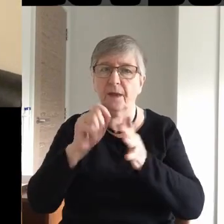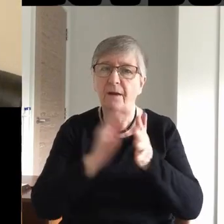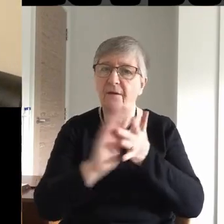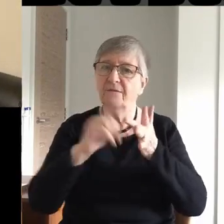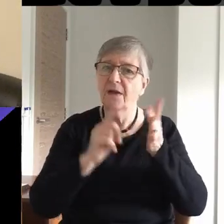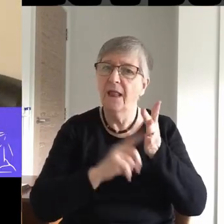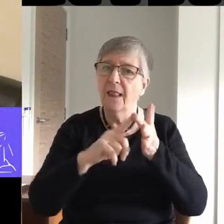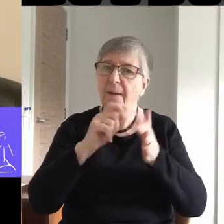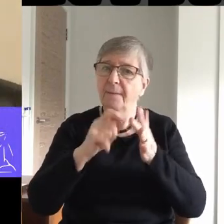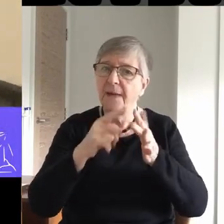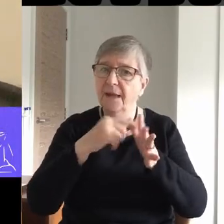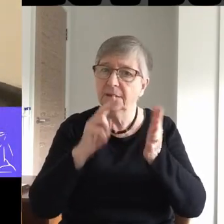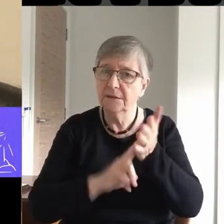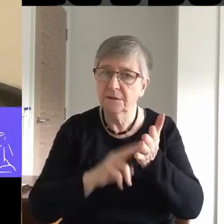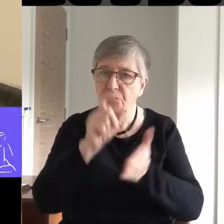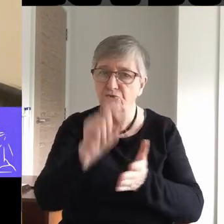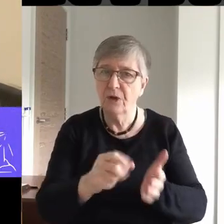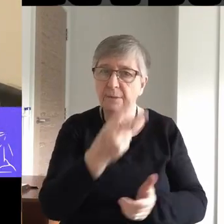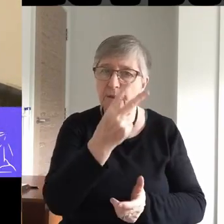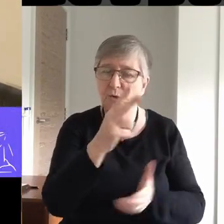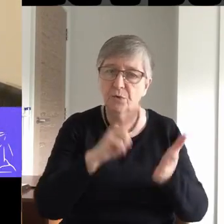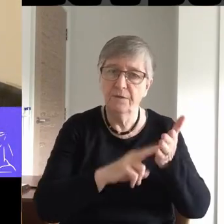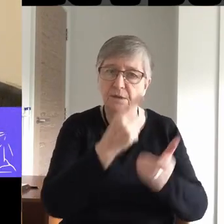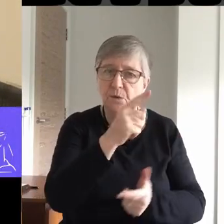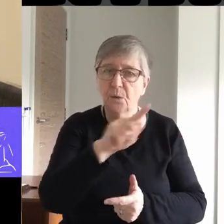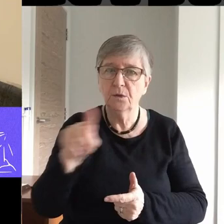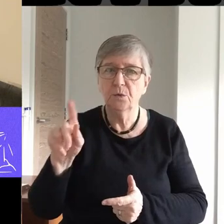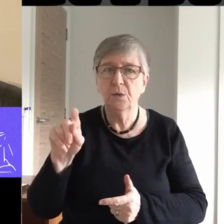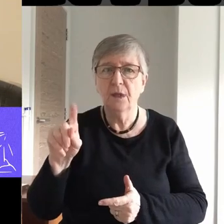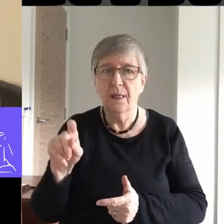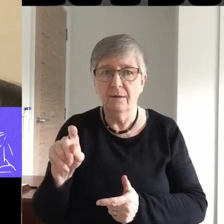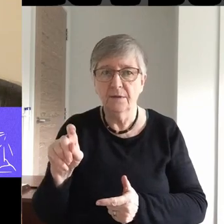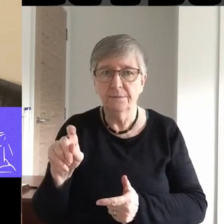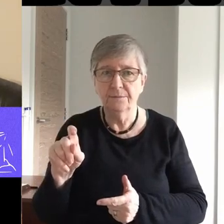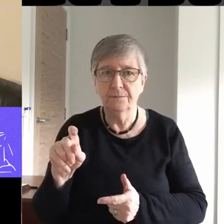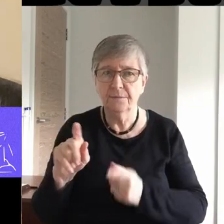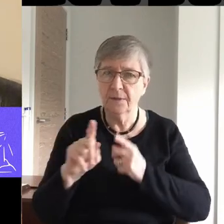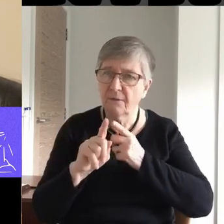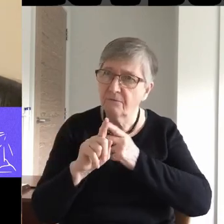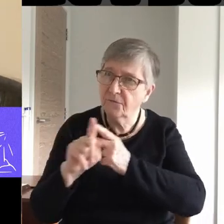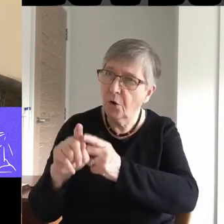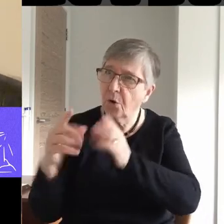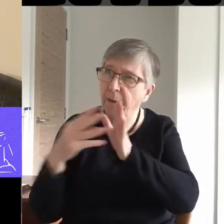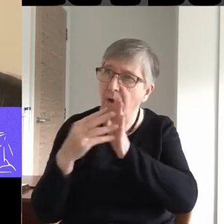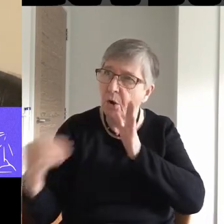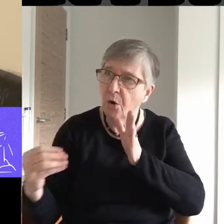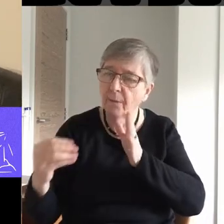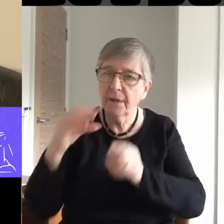chapter 2, verses 1 to 11. Imitating Christ's humility.